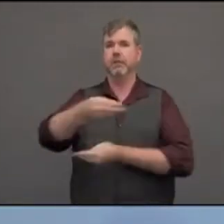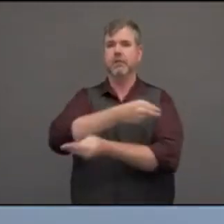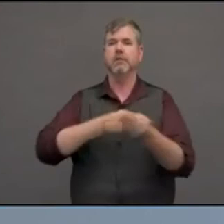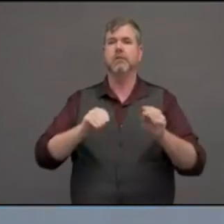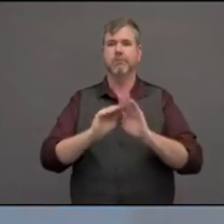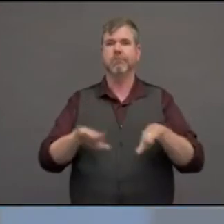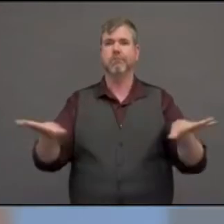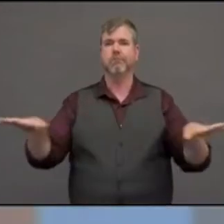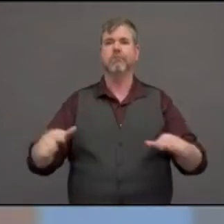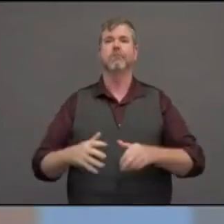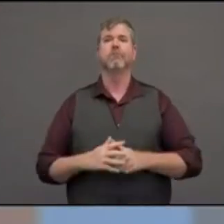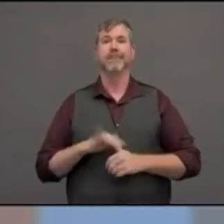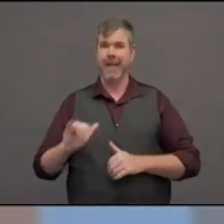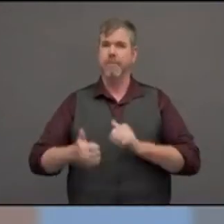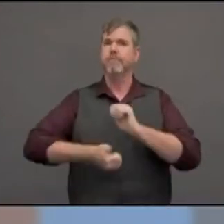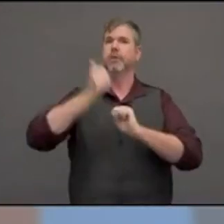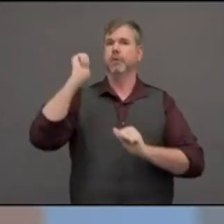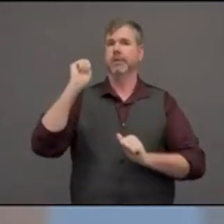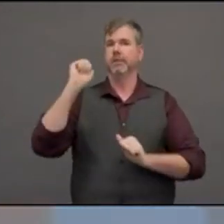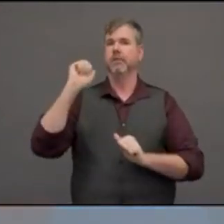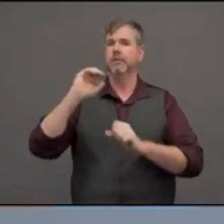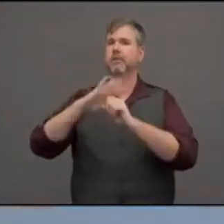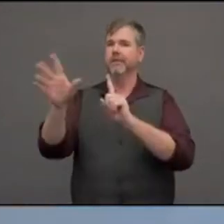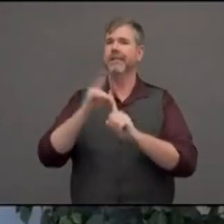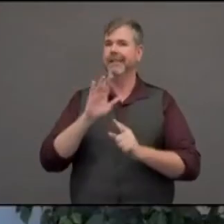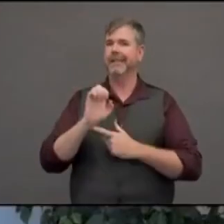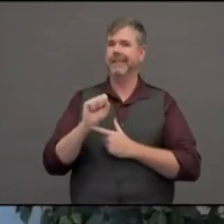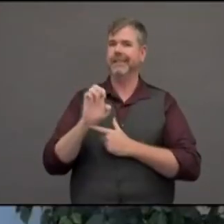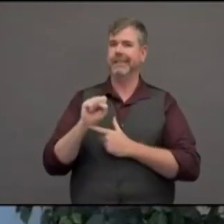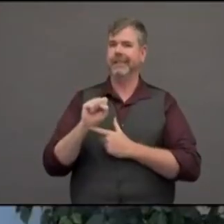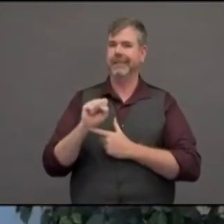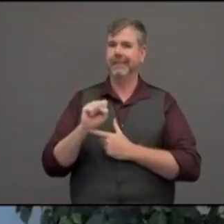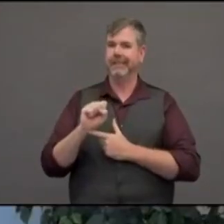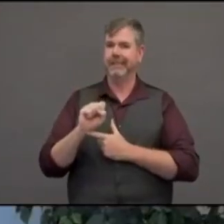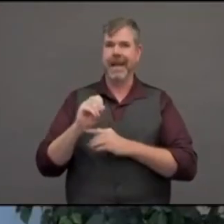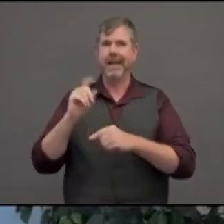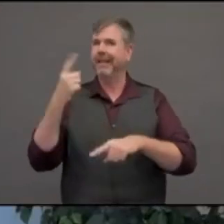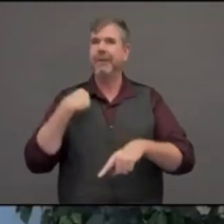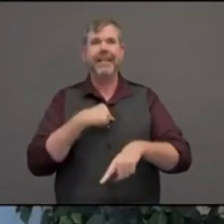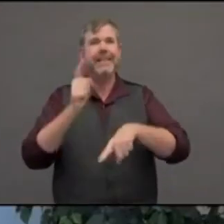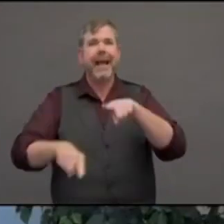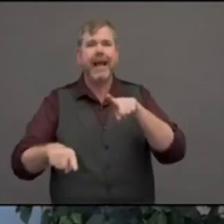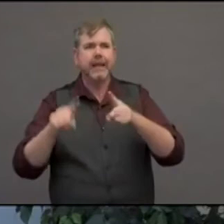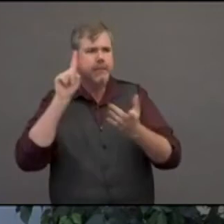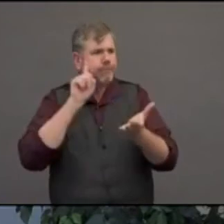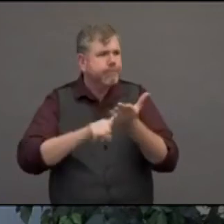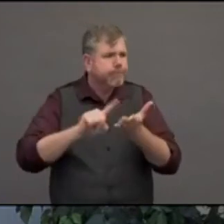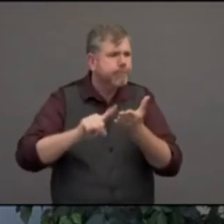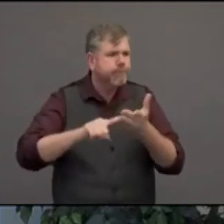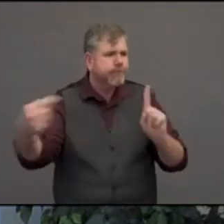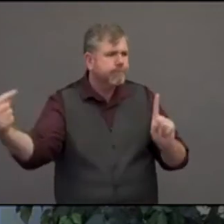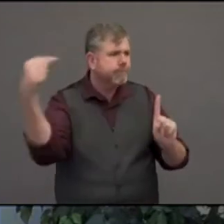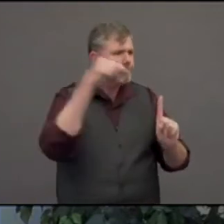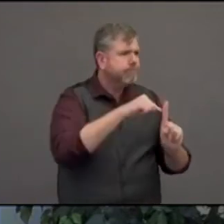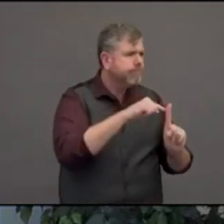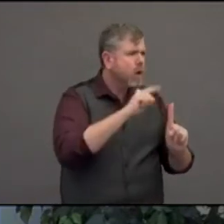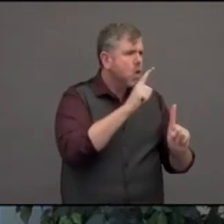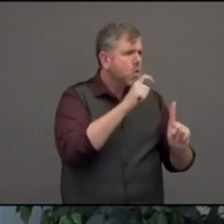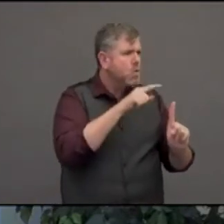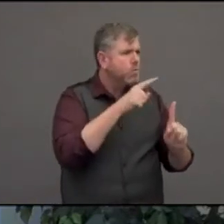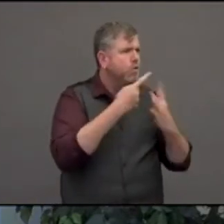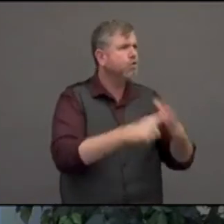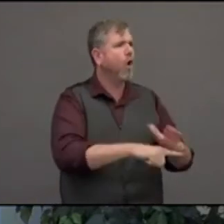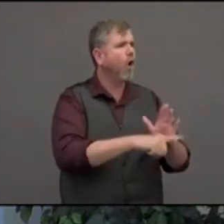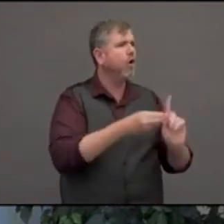contact. All right, I am going back here. We are getting a lot of messages from people who are in the personal